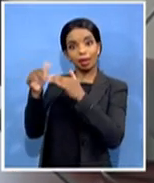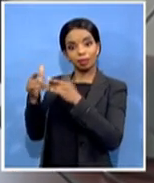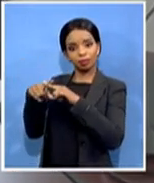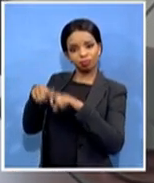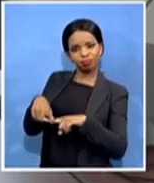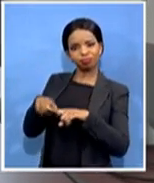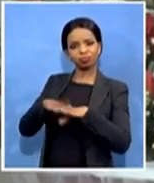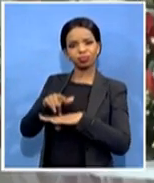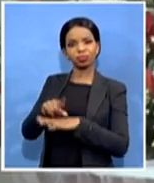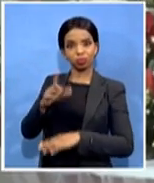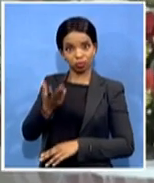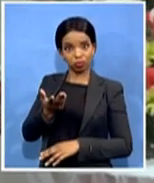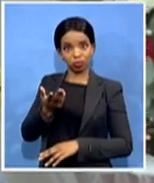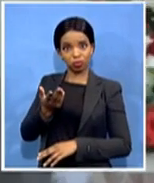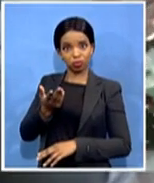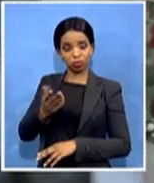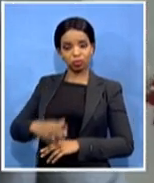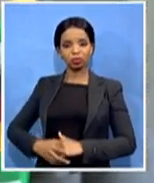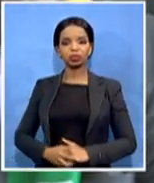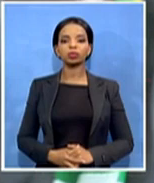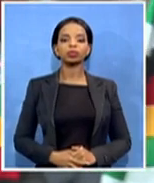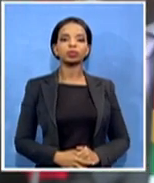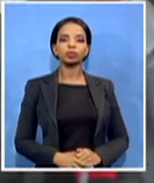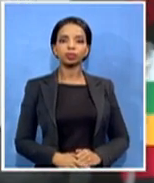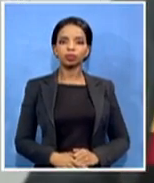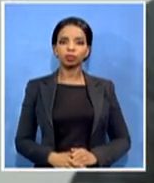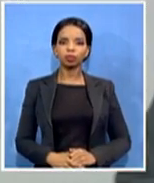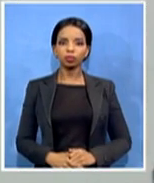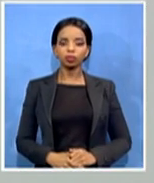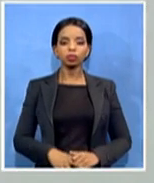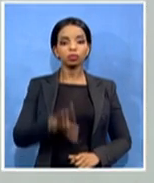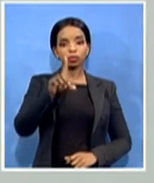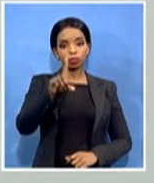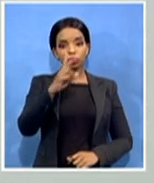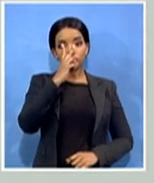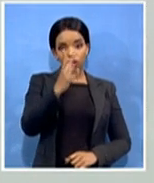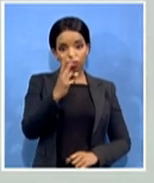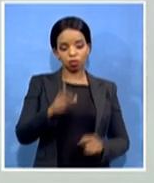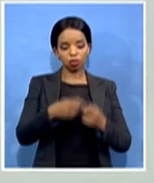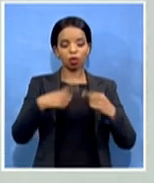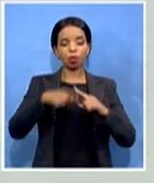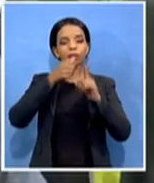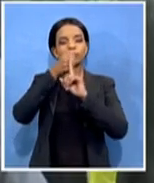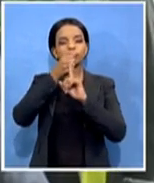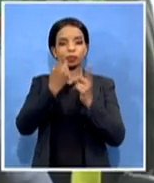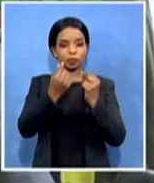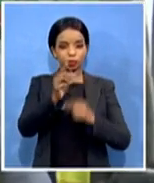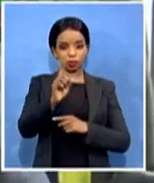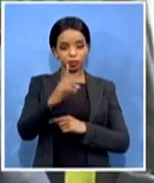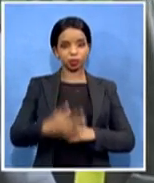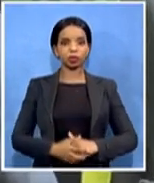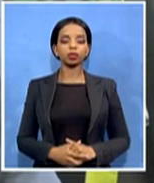Look, what we're striving to do is to always ensure that there's no conflation of the state and the